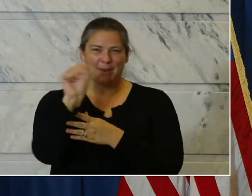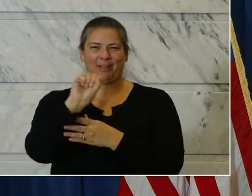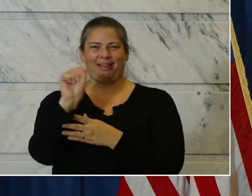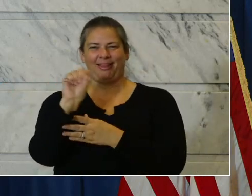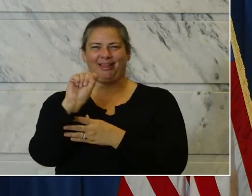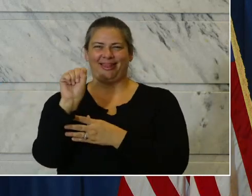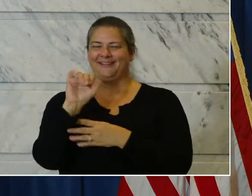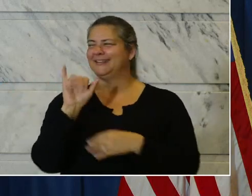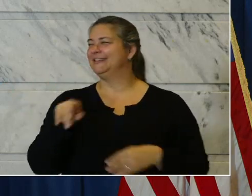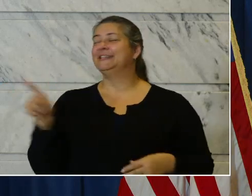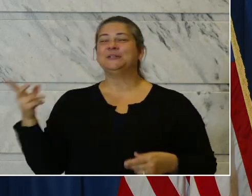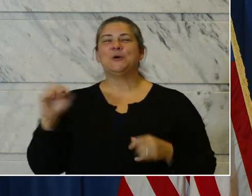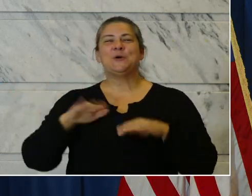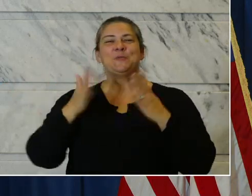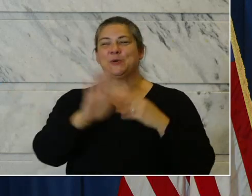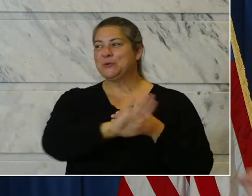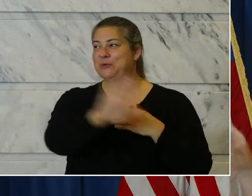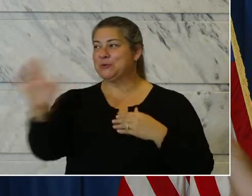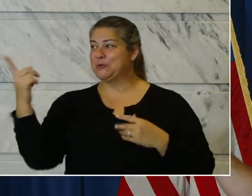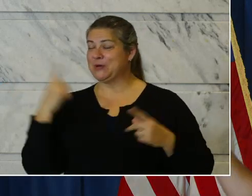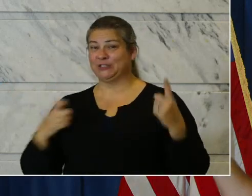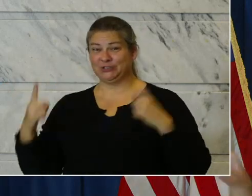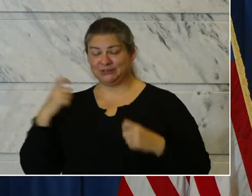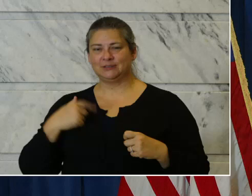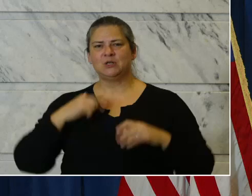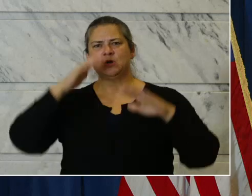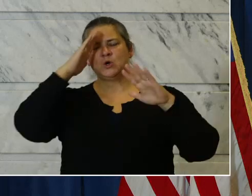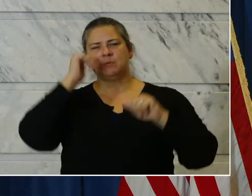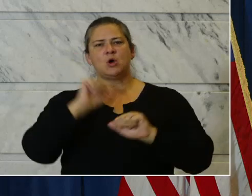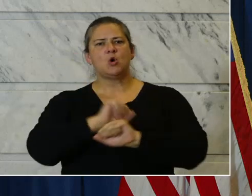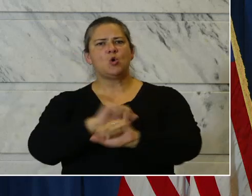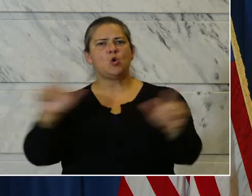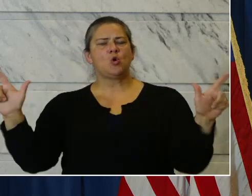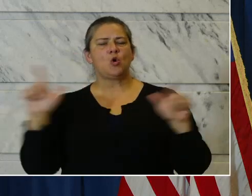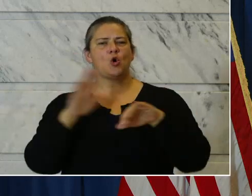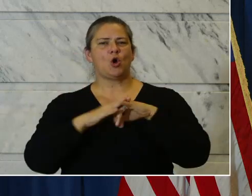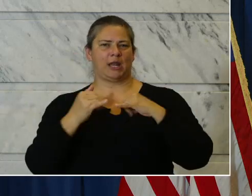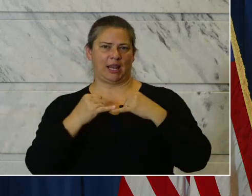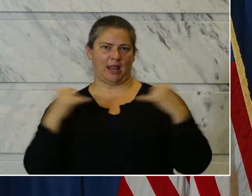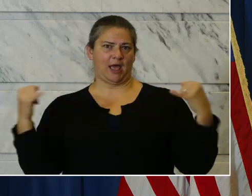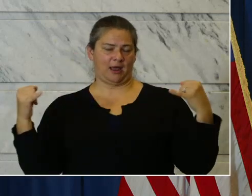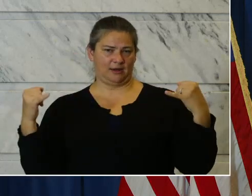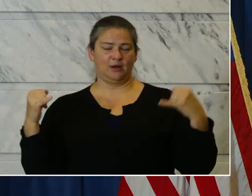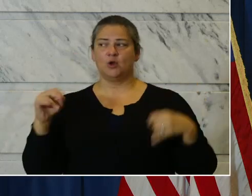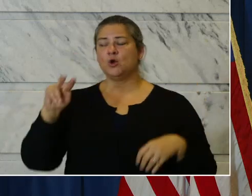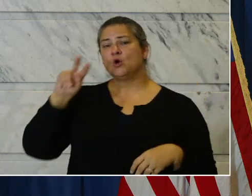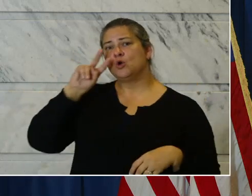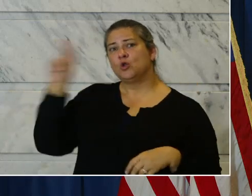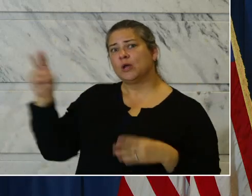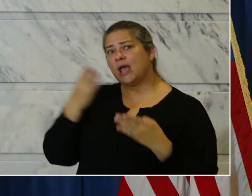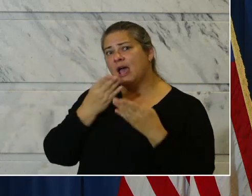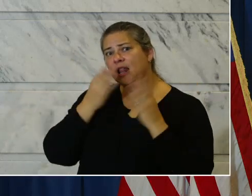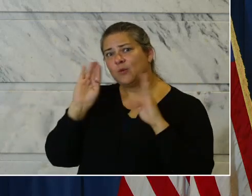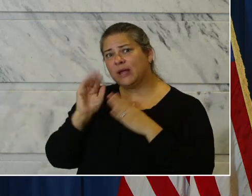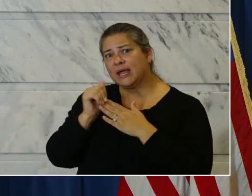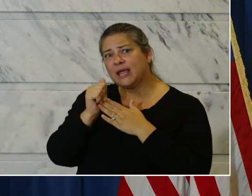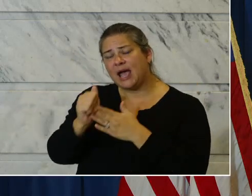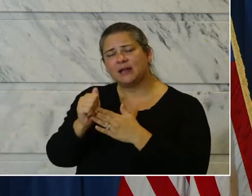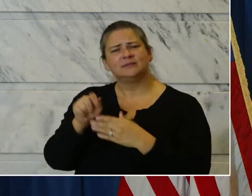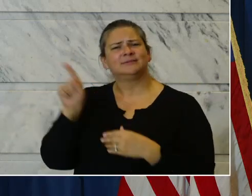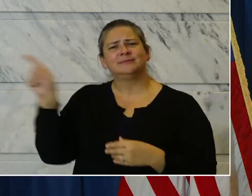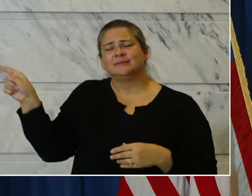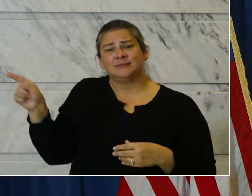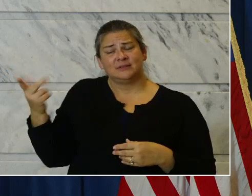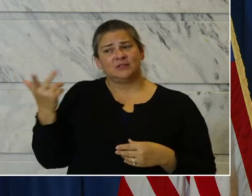we'll open it up for questions, but again, I hope that everybody will go online. We'll look at that Halloween guidance. It is not too much